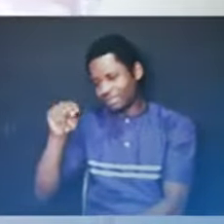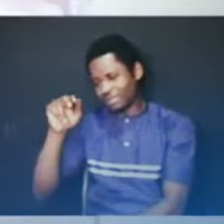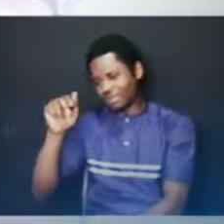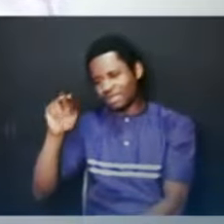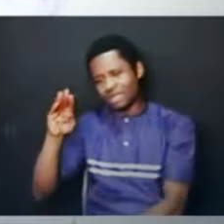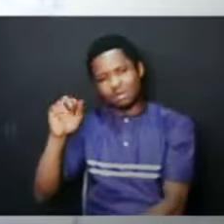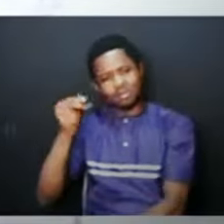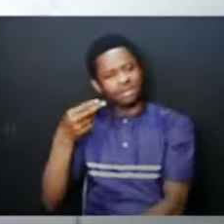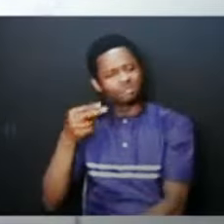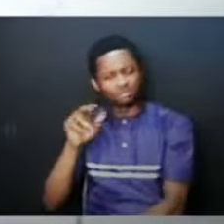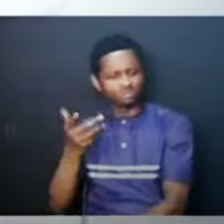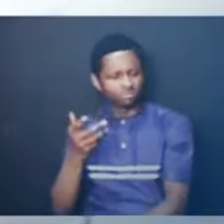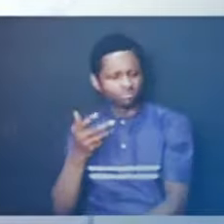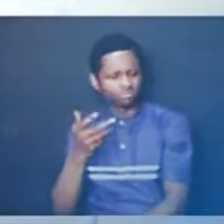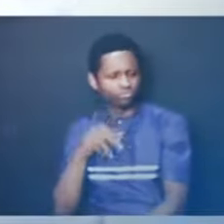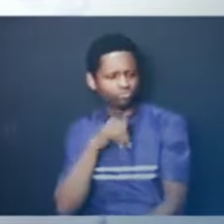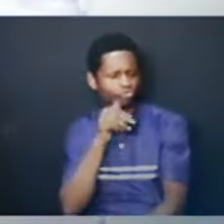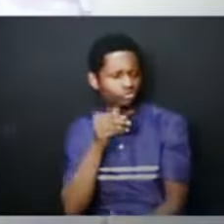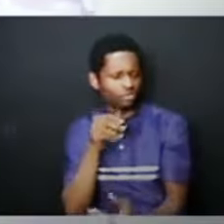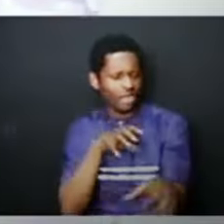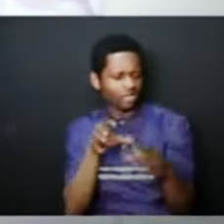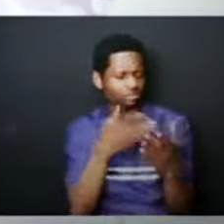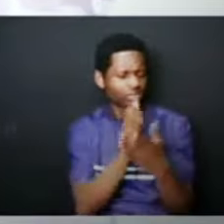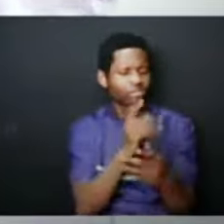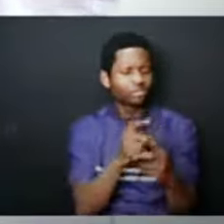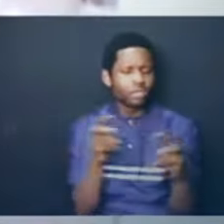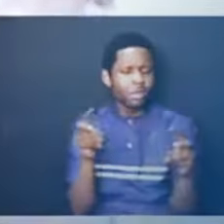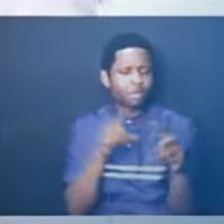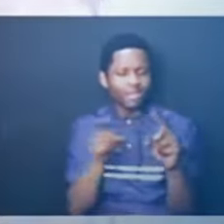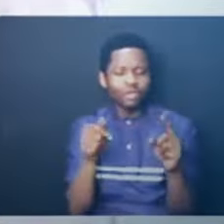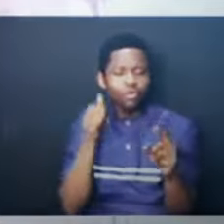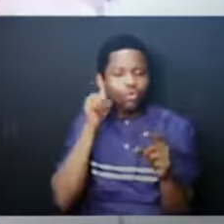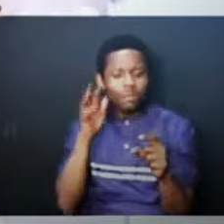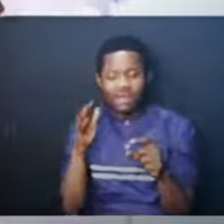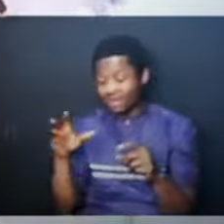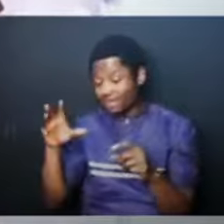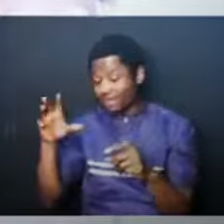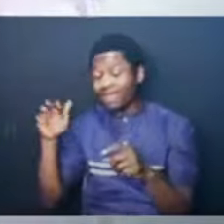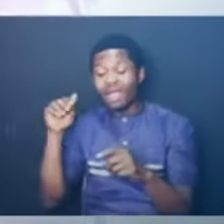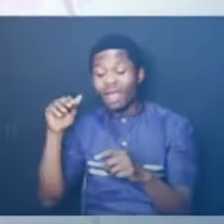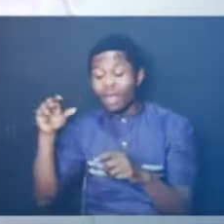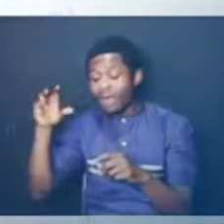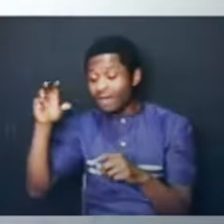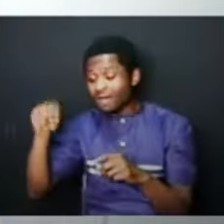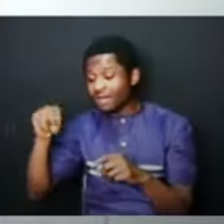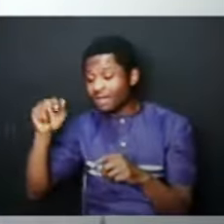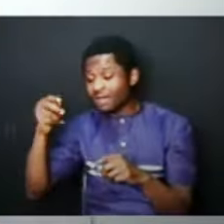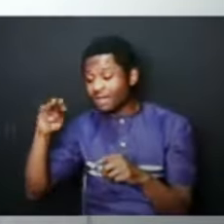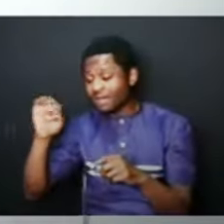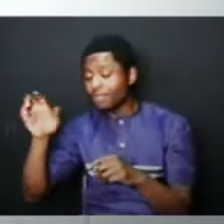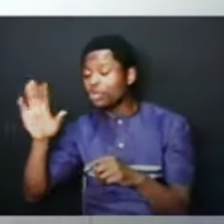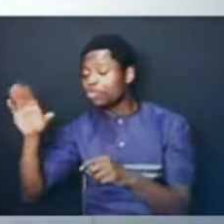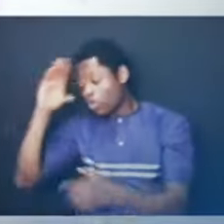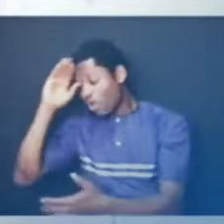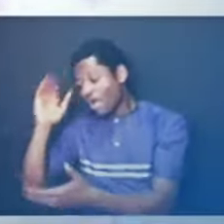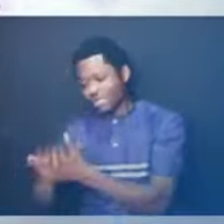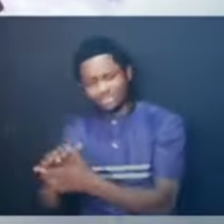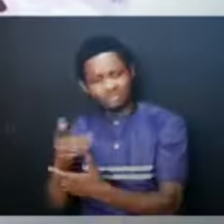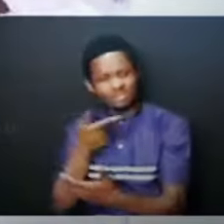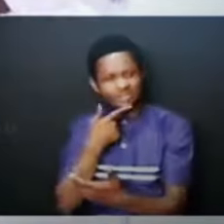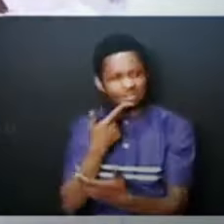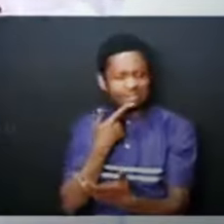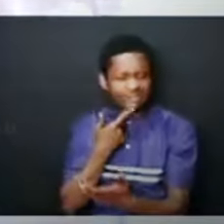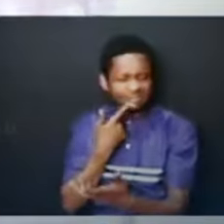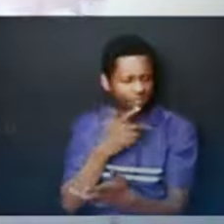awompe. Abigail had to speak to his conscience. Na Abigail obomodi anse obeka sa kire no nyansa. You can't do this. Untimi nye we. One day you will mount